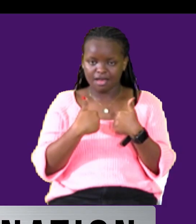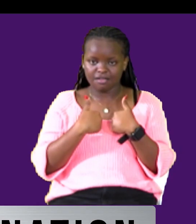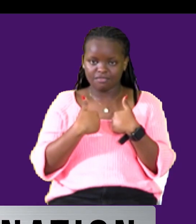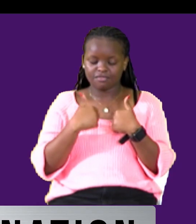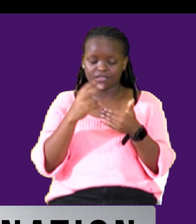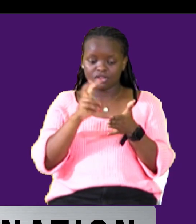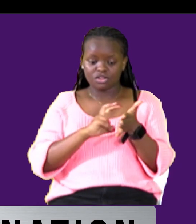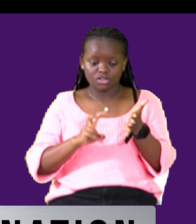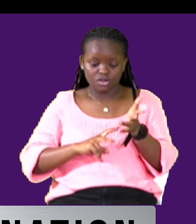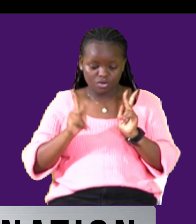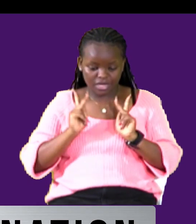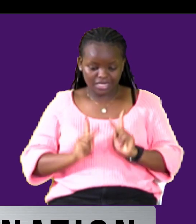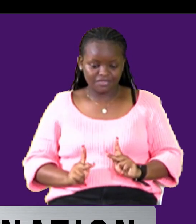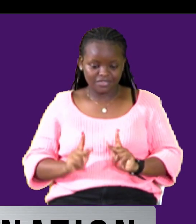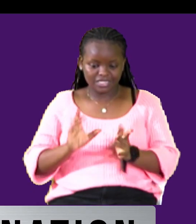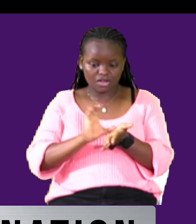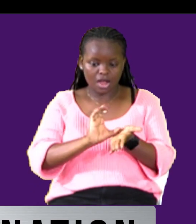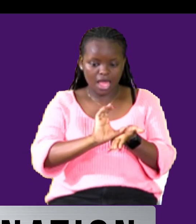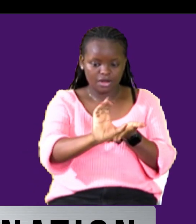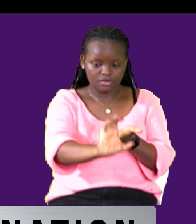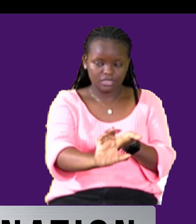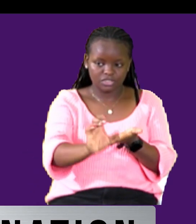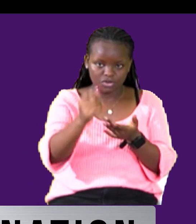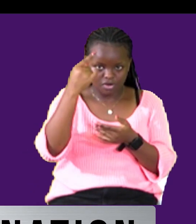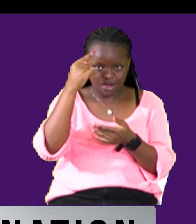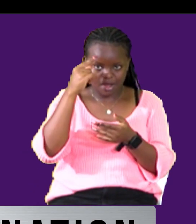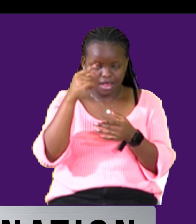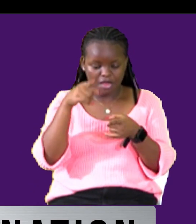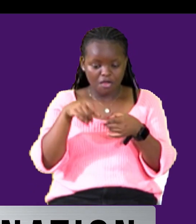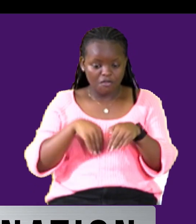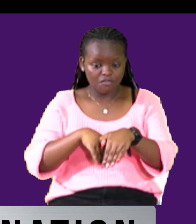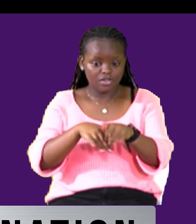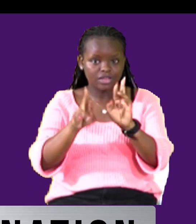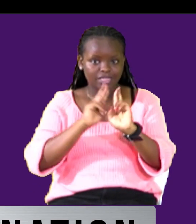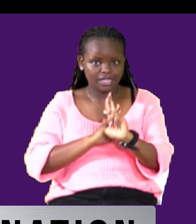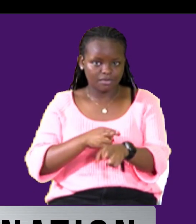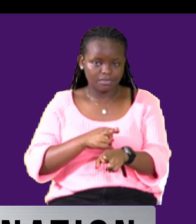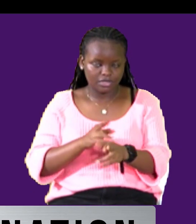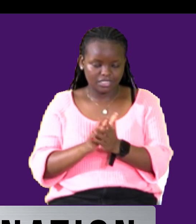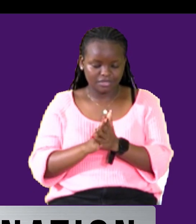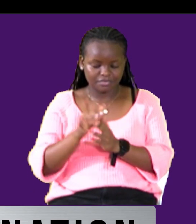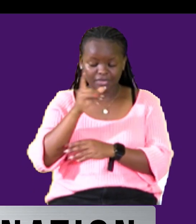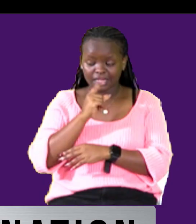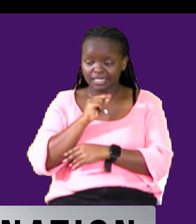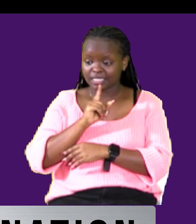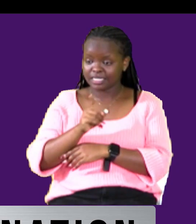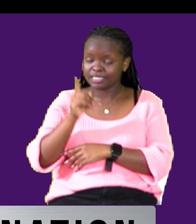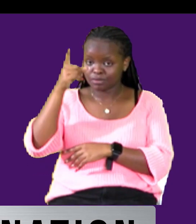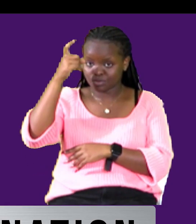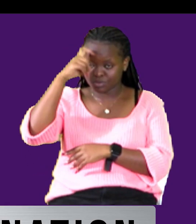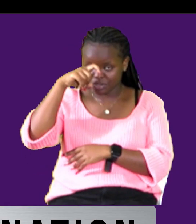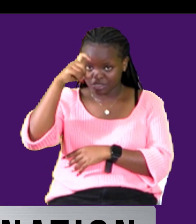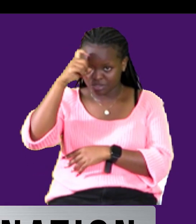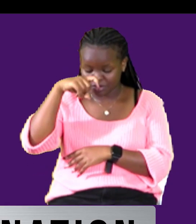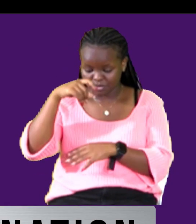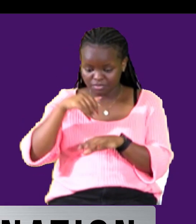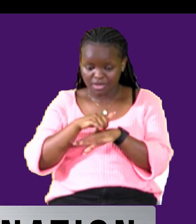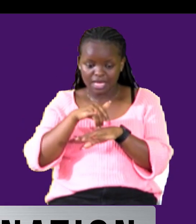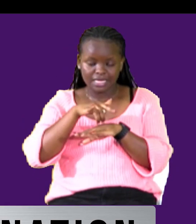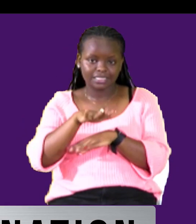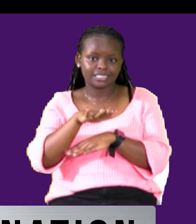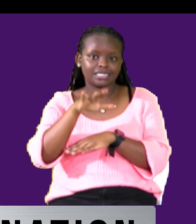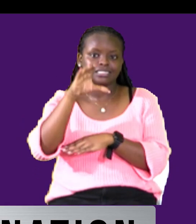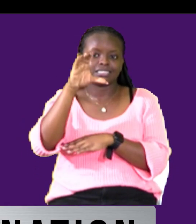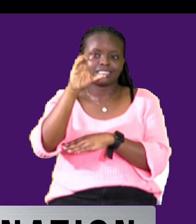the physical allocation as per the report. So in his wisdom, he sent the cabinet